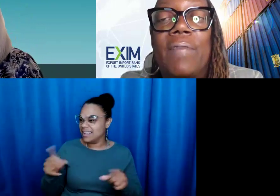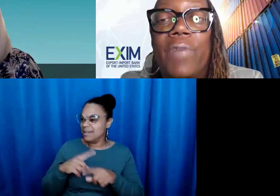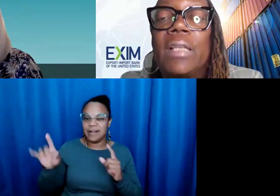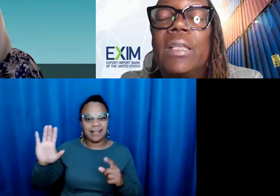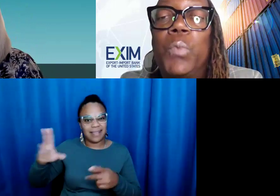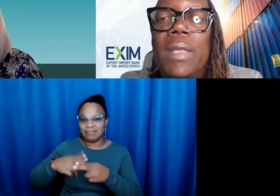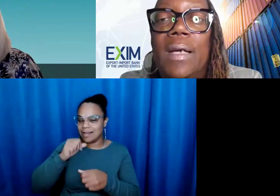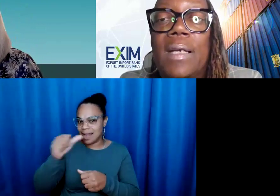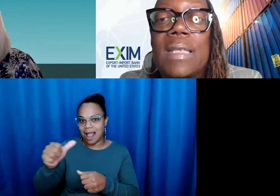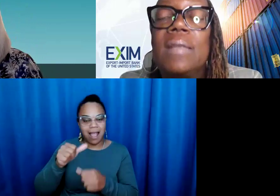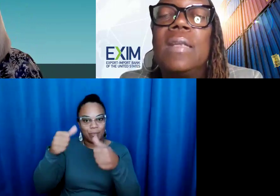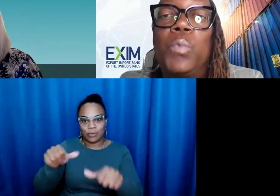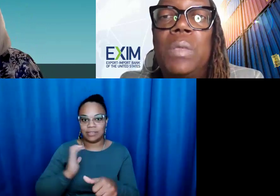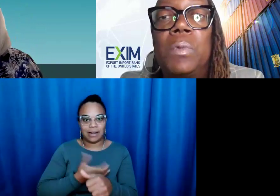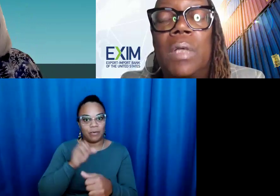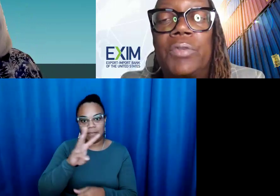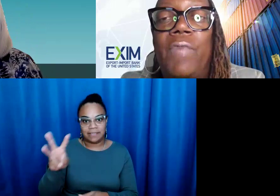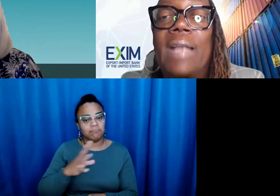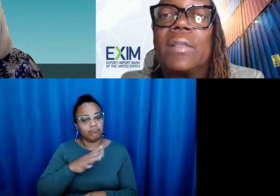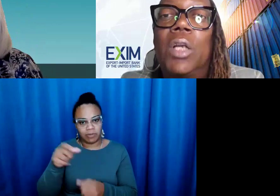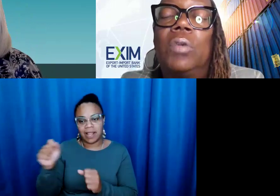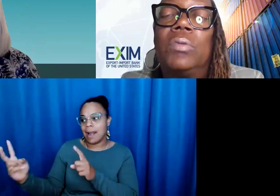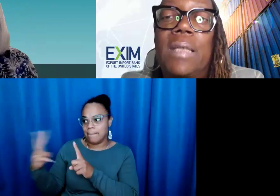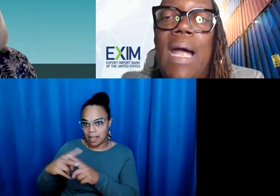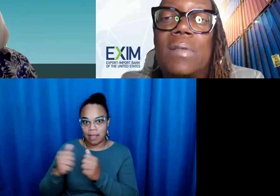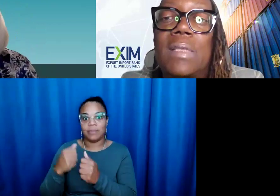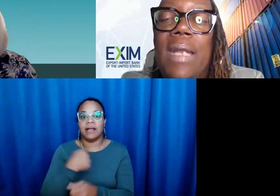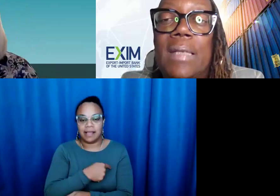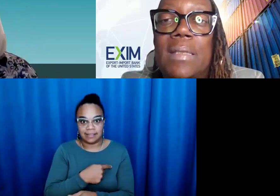apply directly with us, and then we will underwrite the